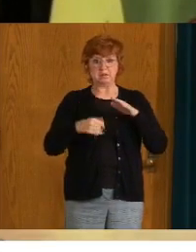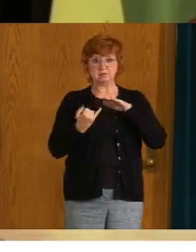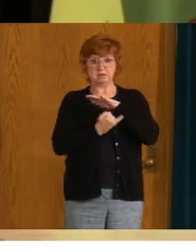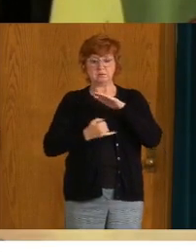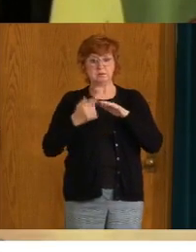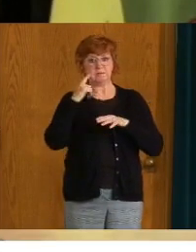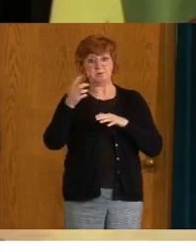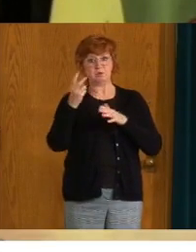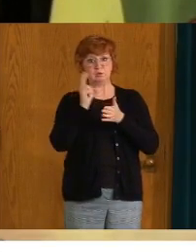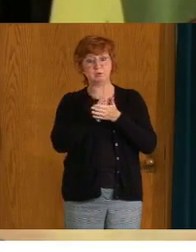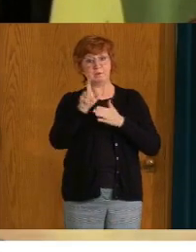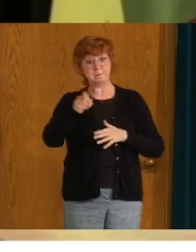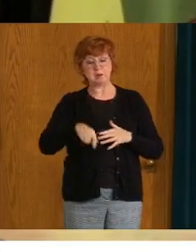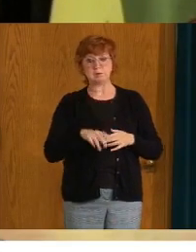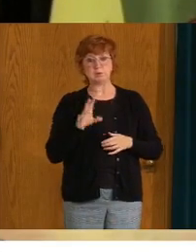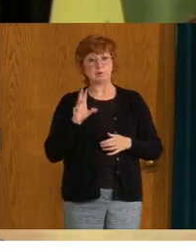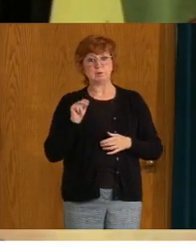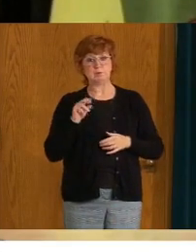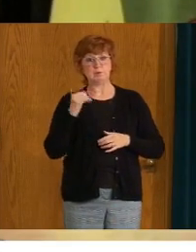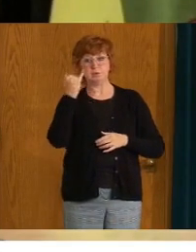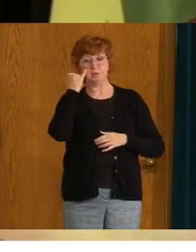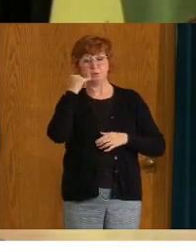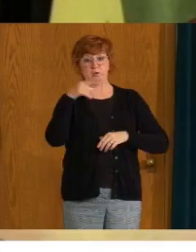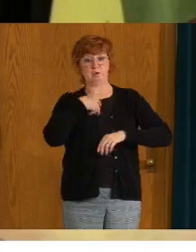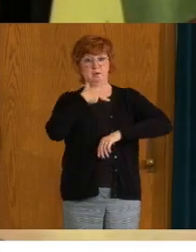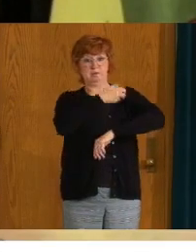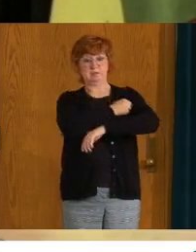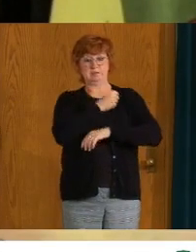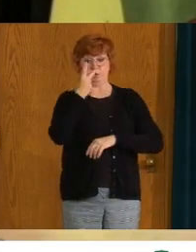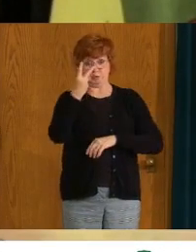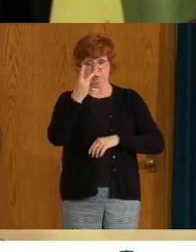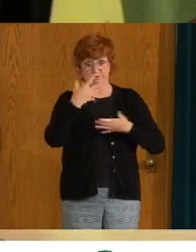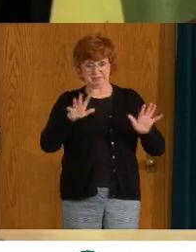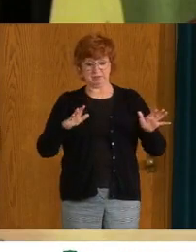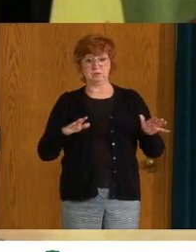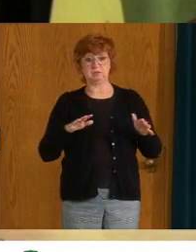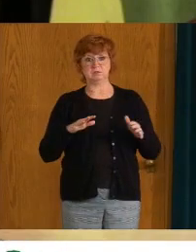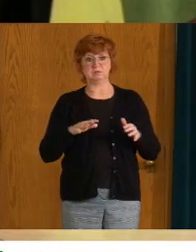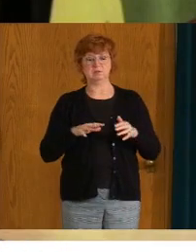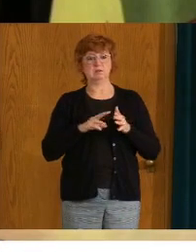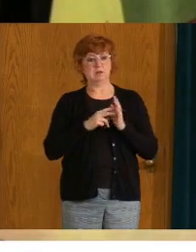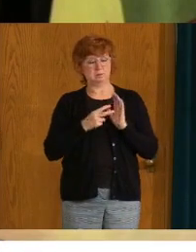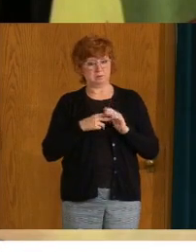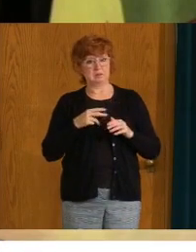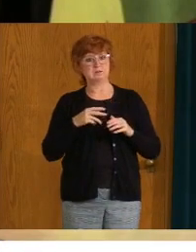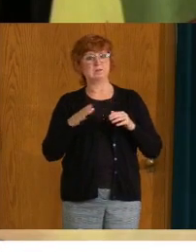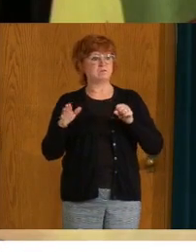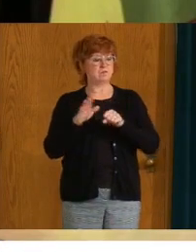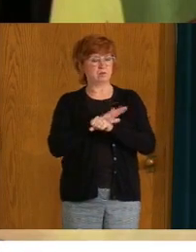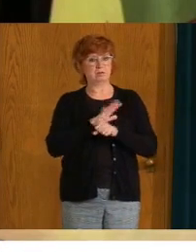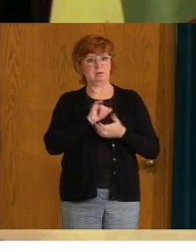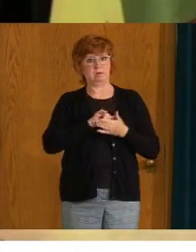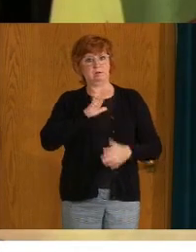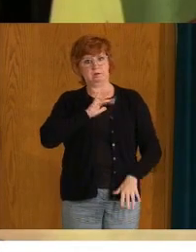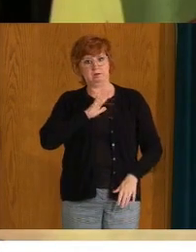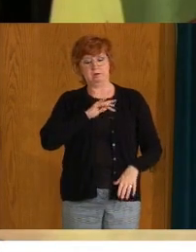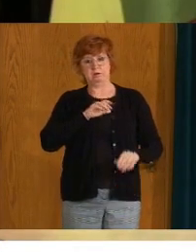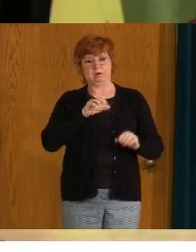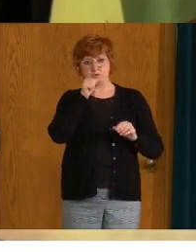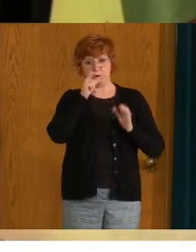not fully vaccinated, you will be required to self-isolate. So that is a pretty significant benefit of